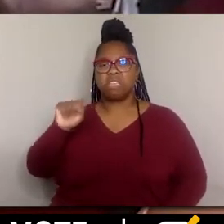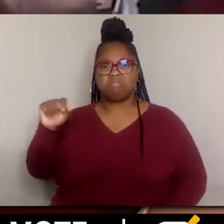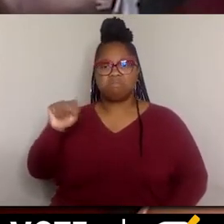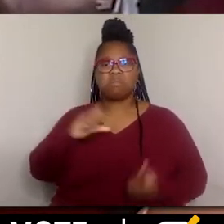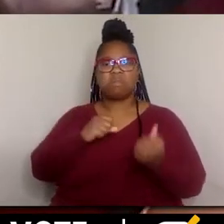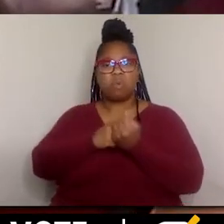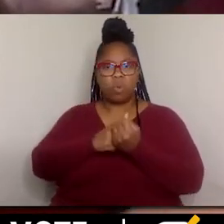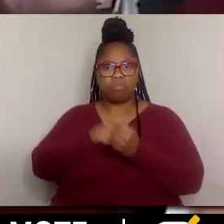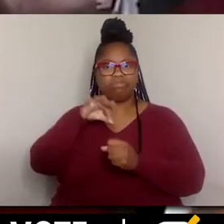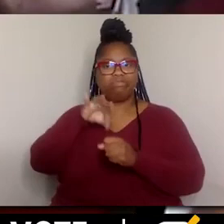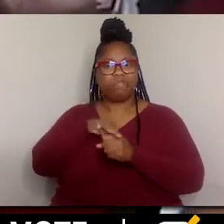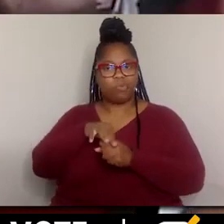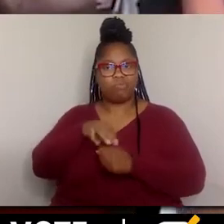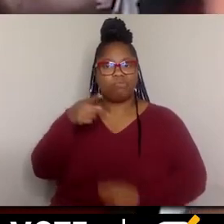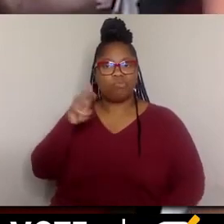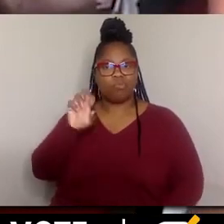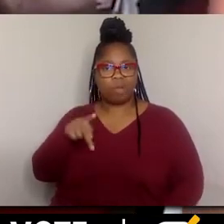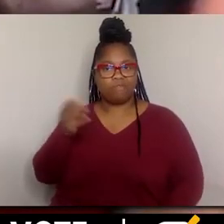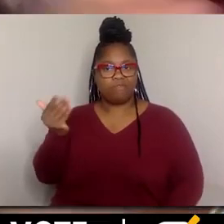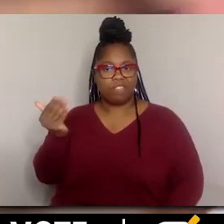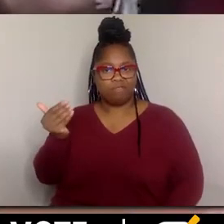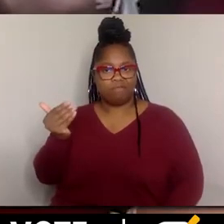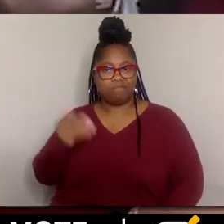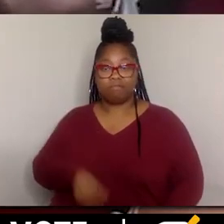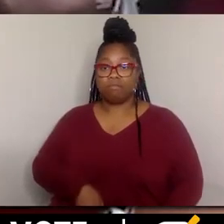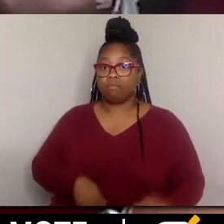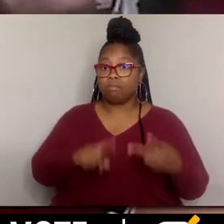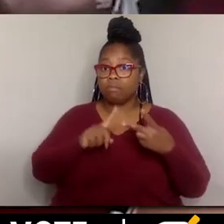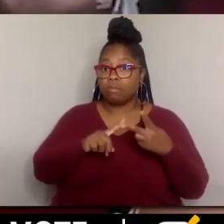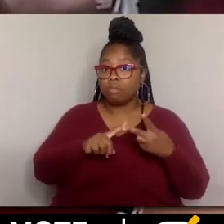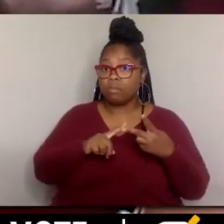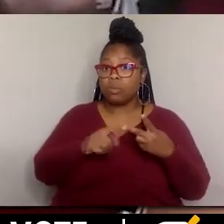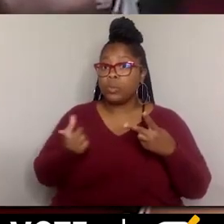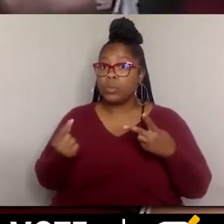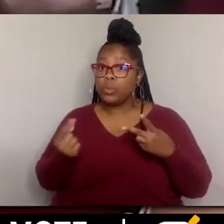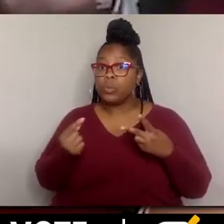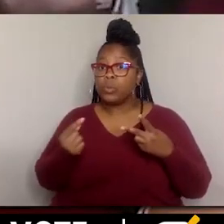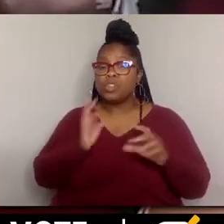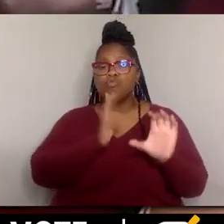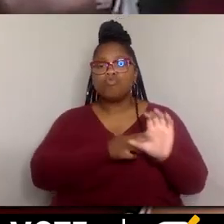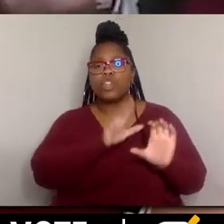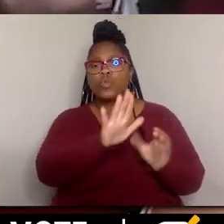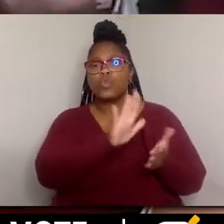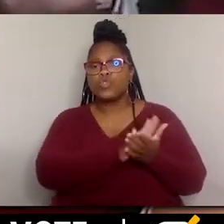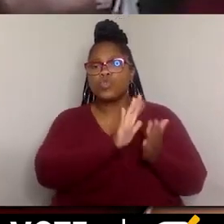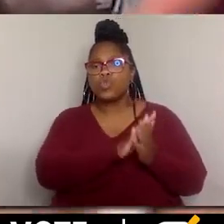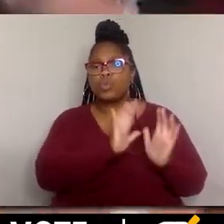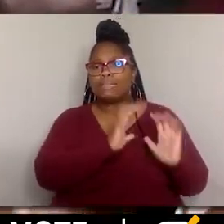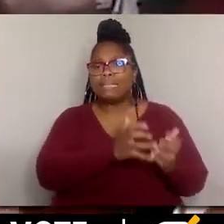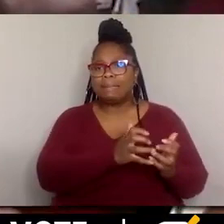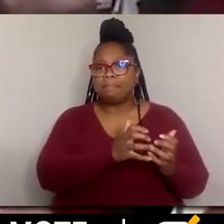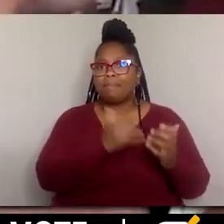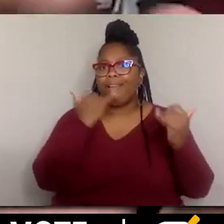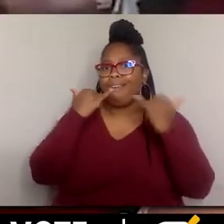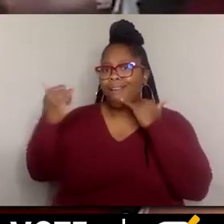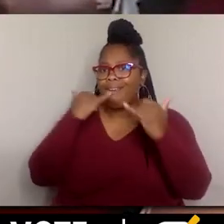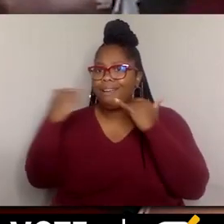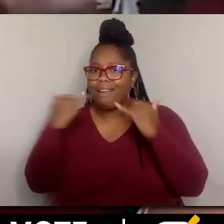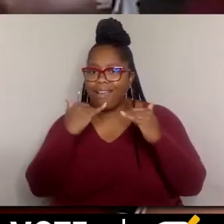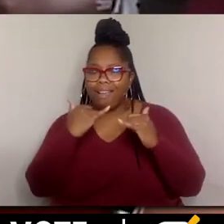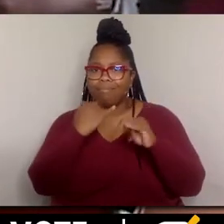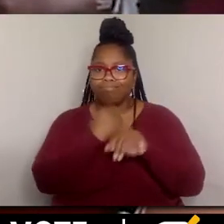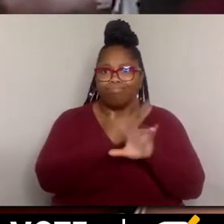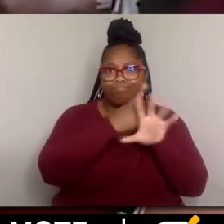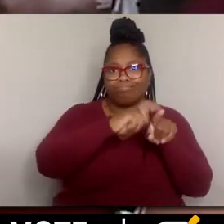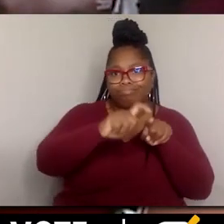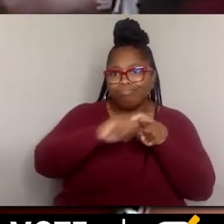15. Two, joining your school's team for phone banking from home, of course,